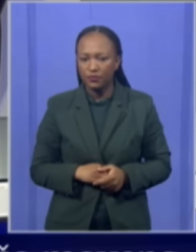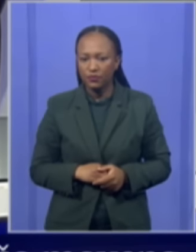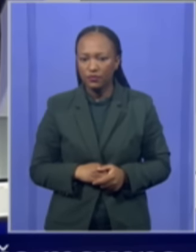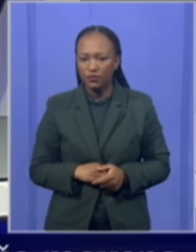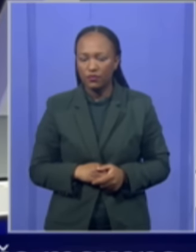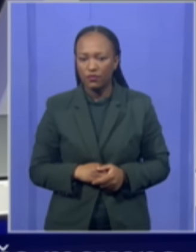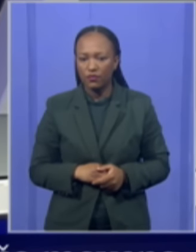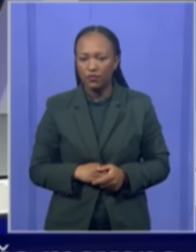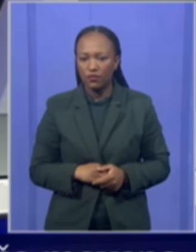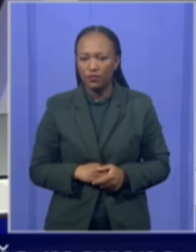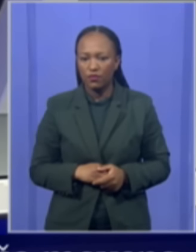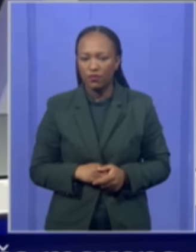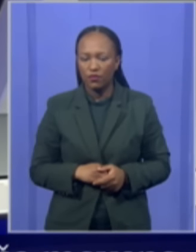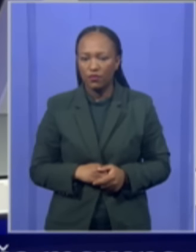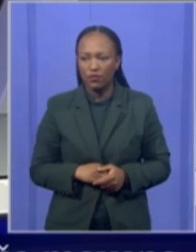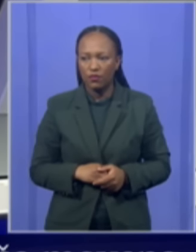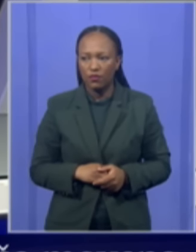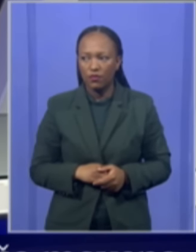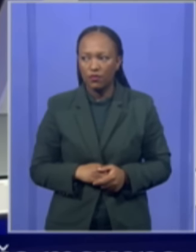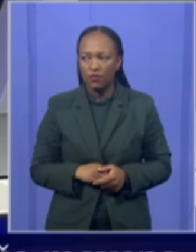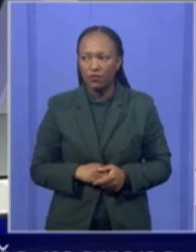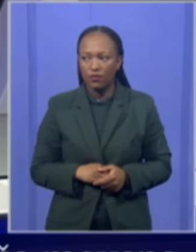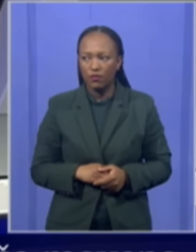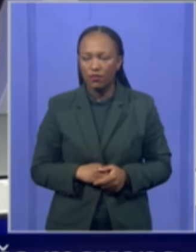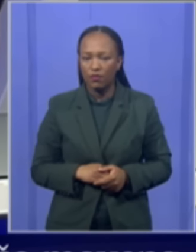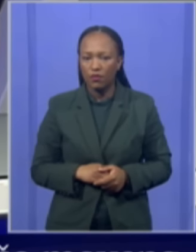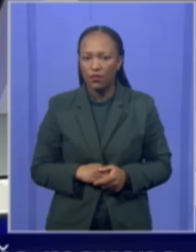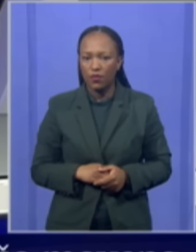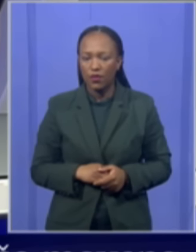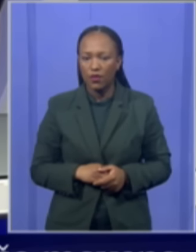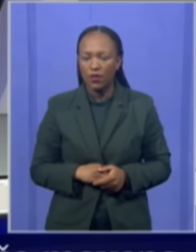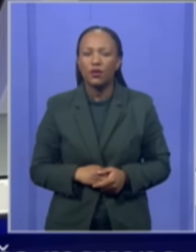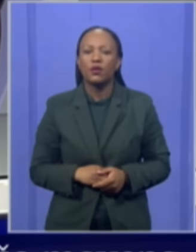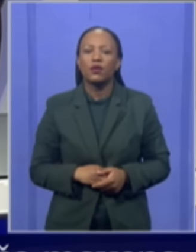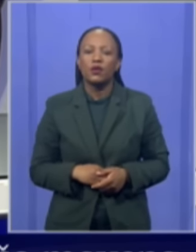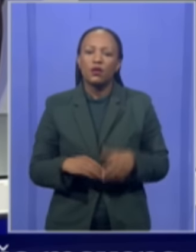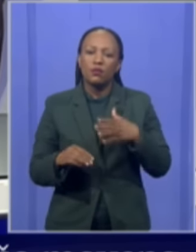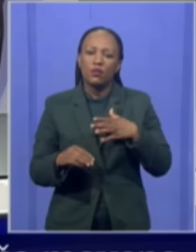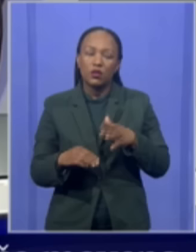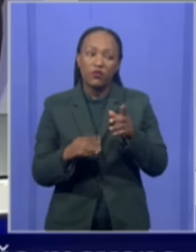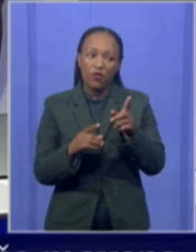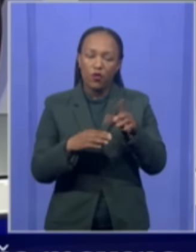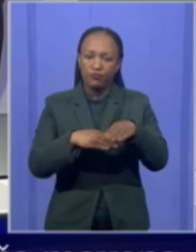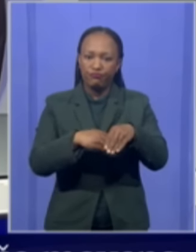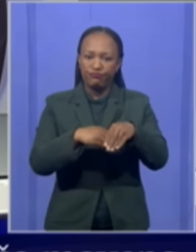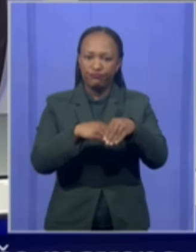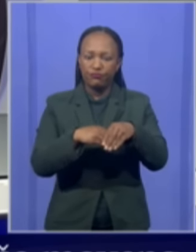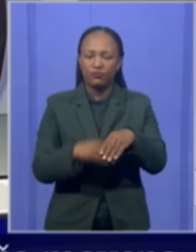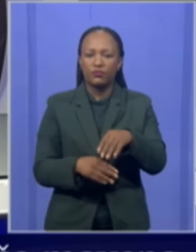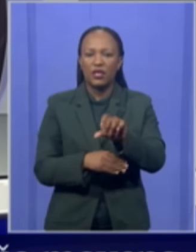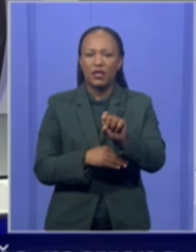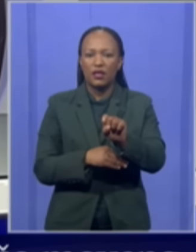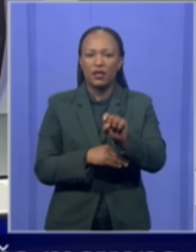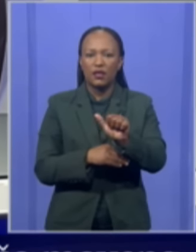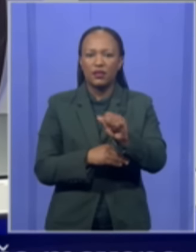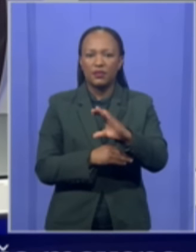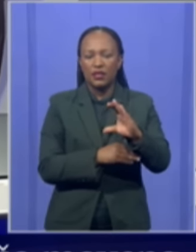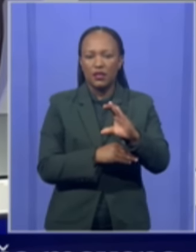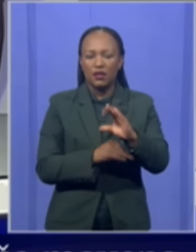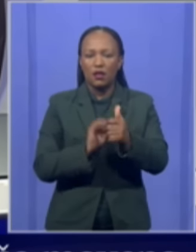thome ka go lebogiša lekgotlakgašo ge le ile la tšea molangwana ola wa ka la o